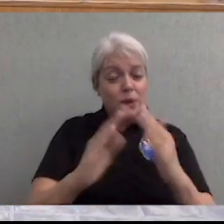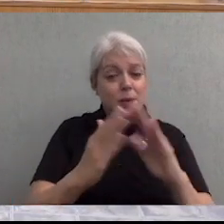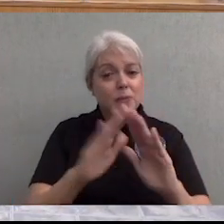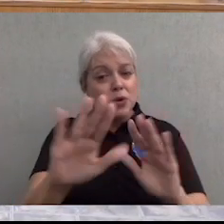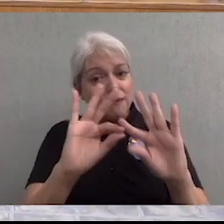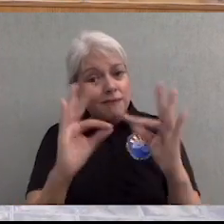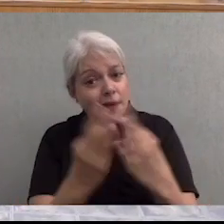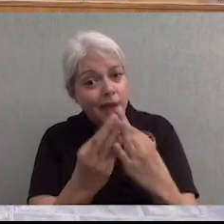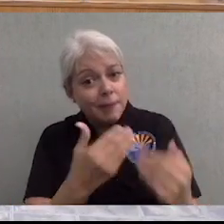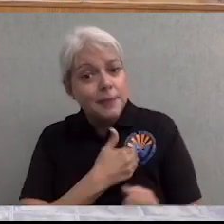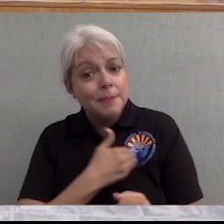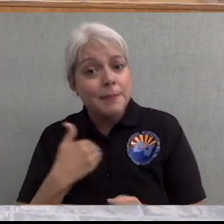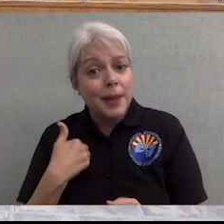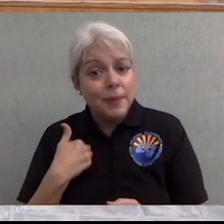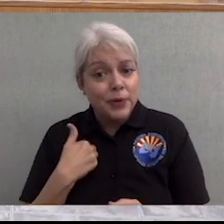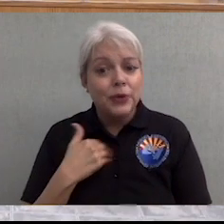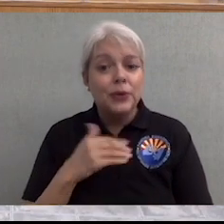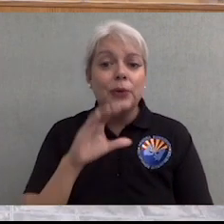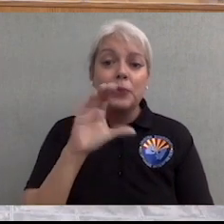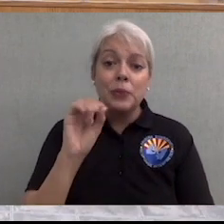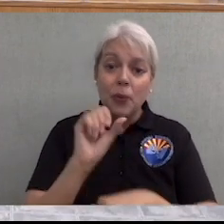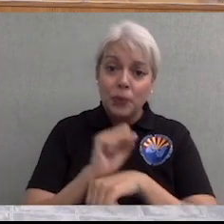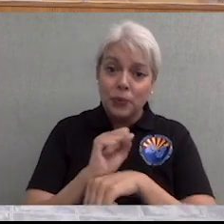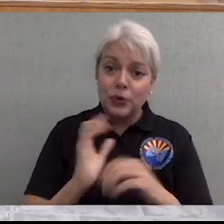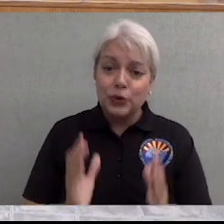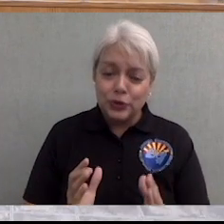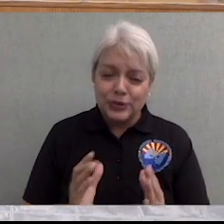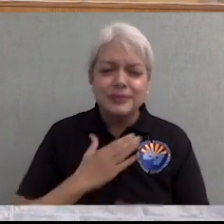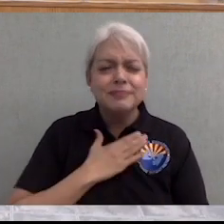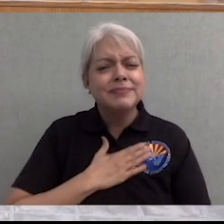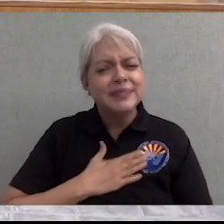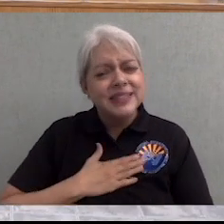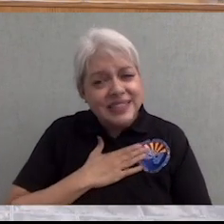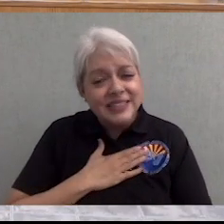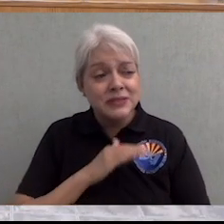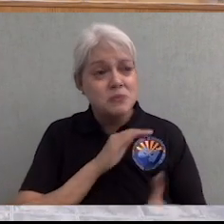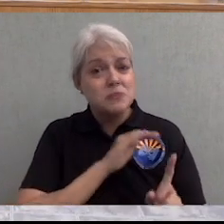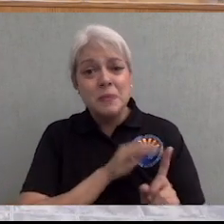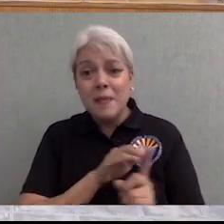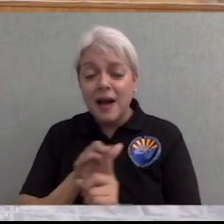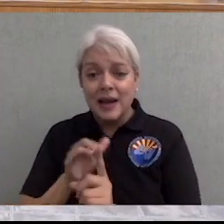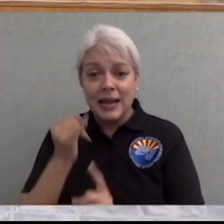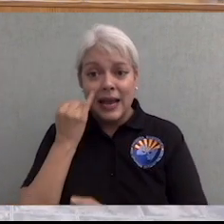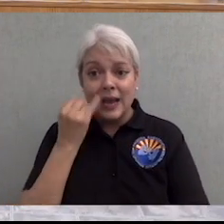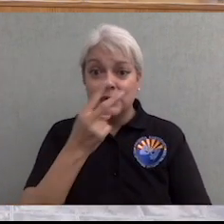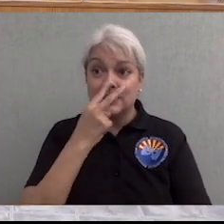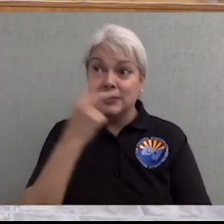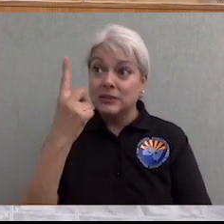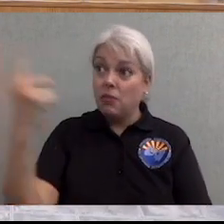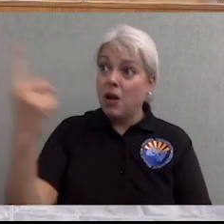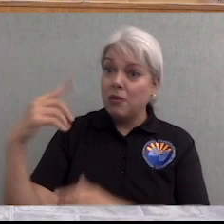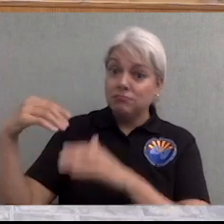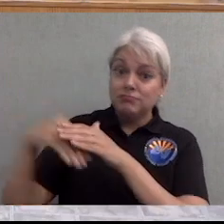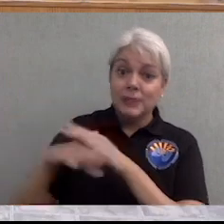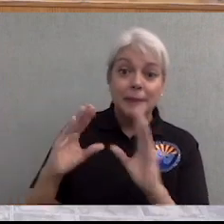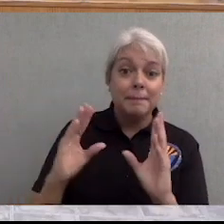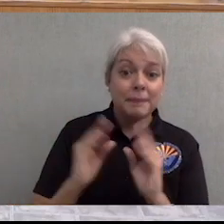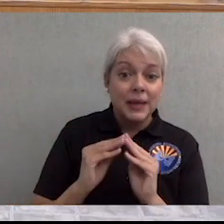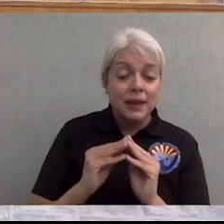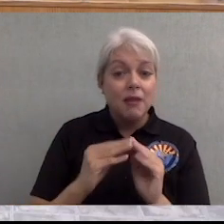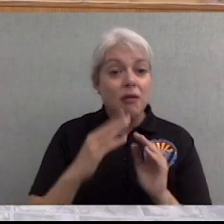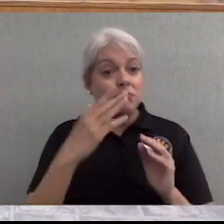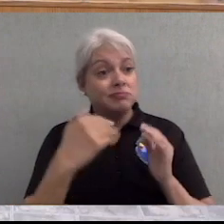please remind each other, if you see someone that comes into a meeting or comes to your home without a mask, please remind